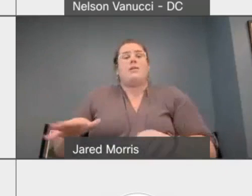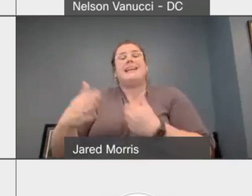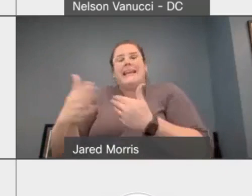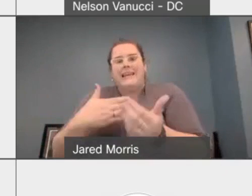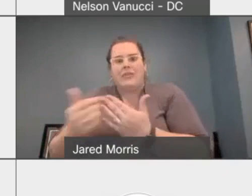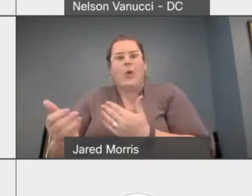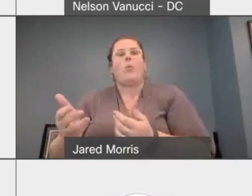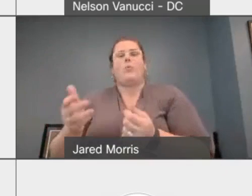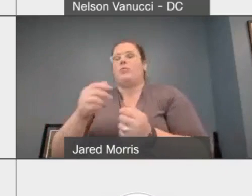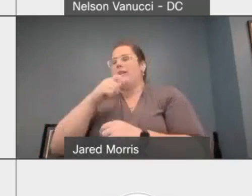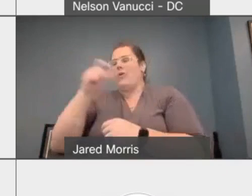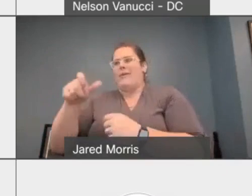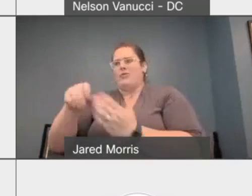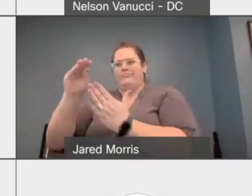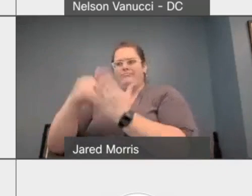Hopefully that answered the question.